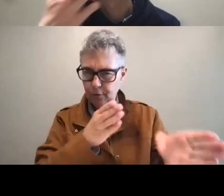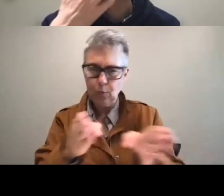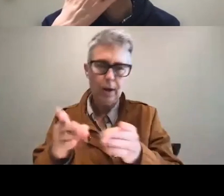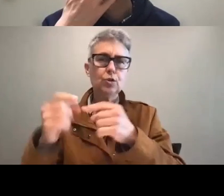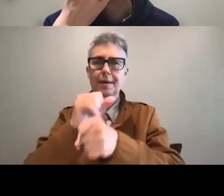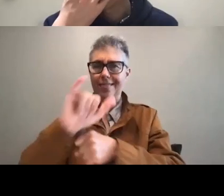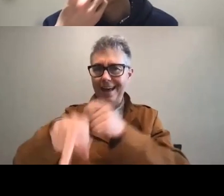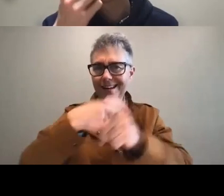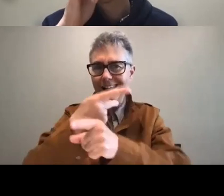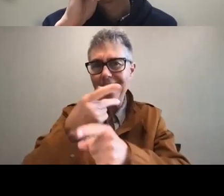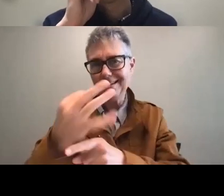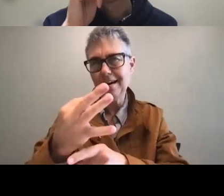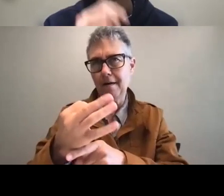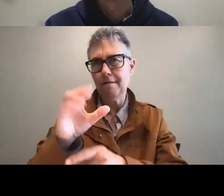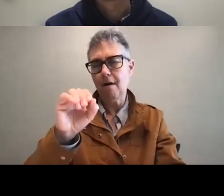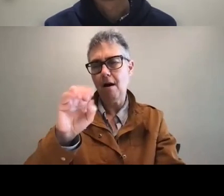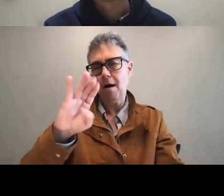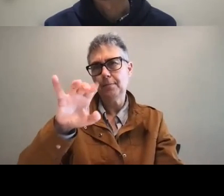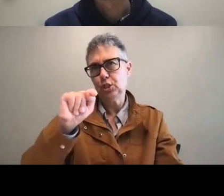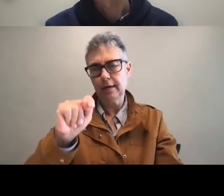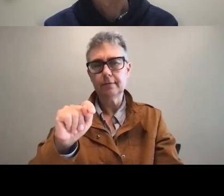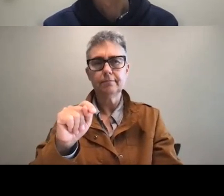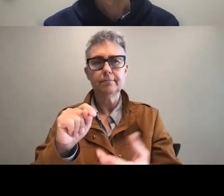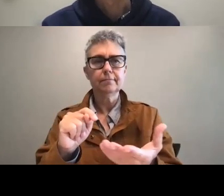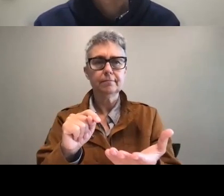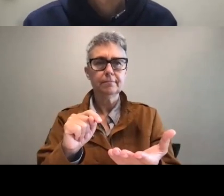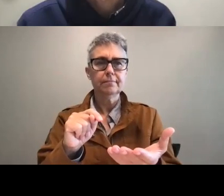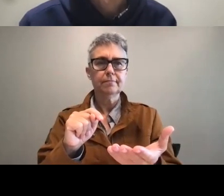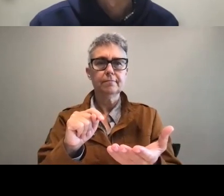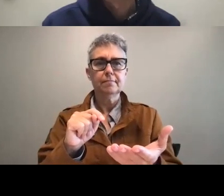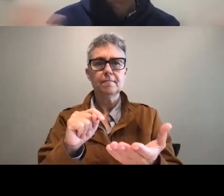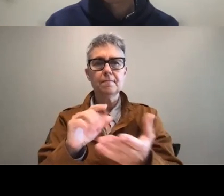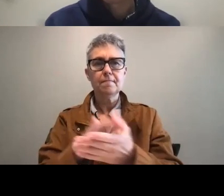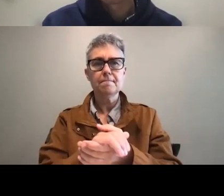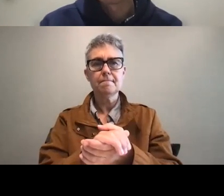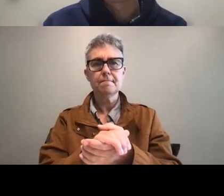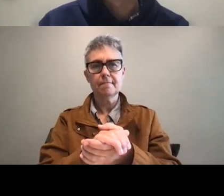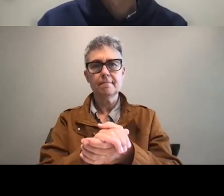generating these geometric objects. I think